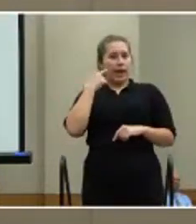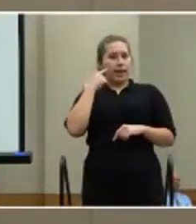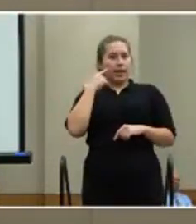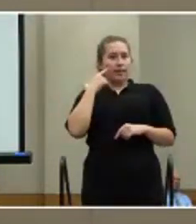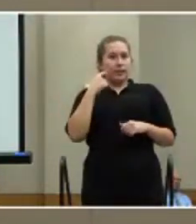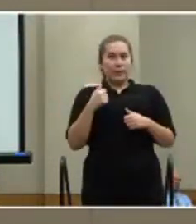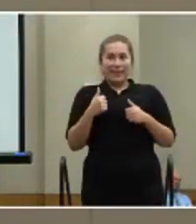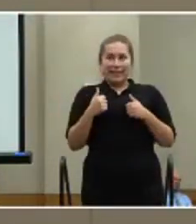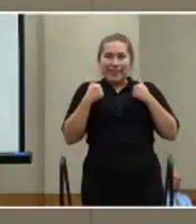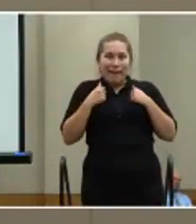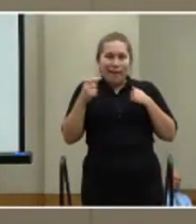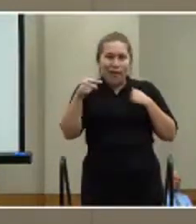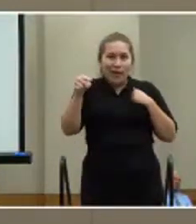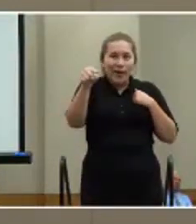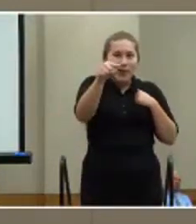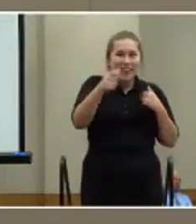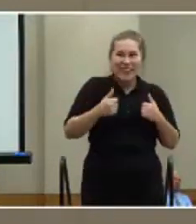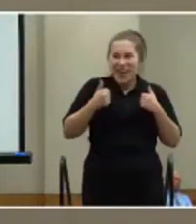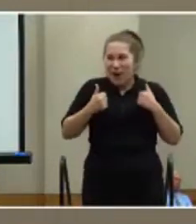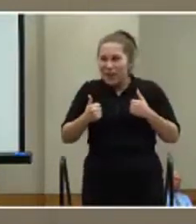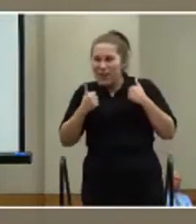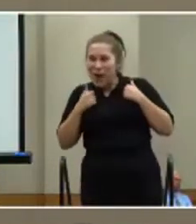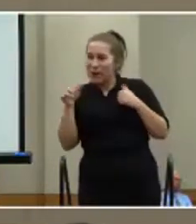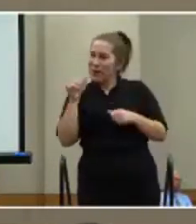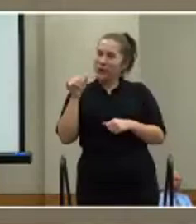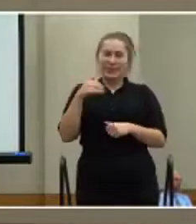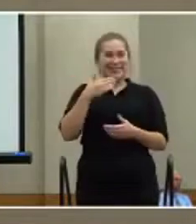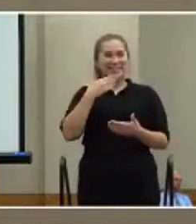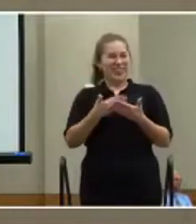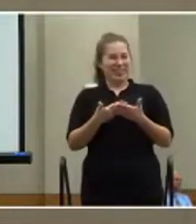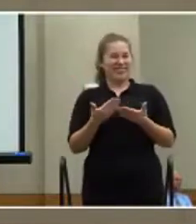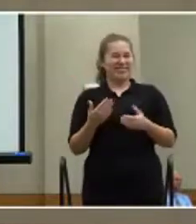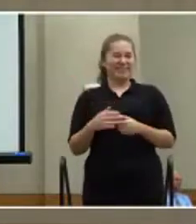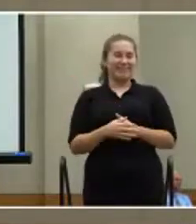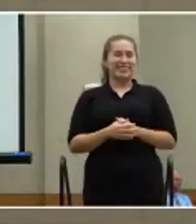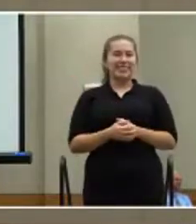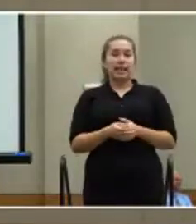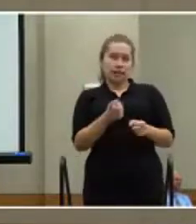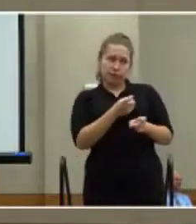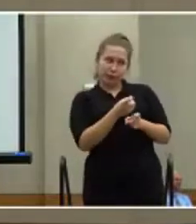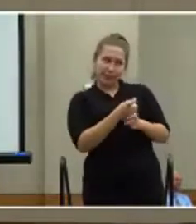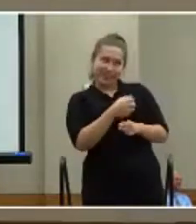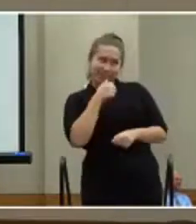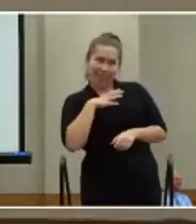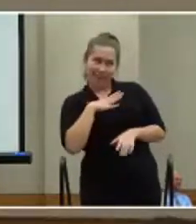younger. So I think that's a good thing. Just kidding, ladies.